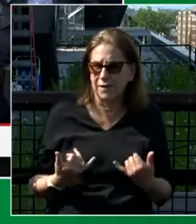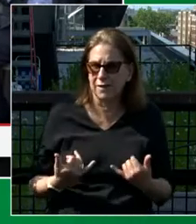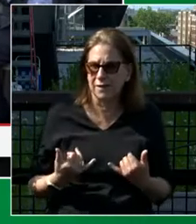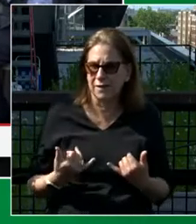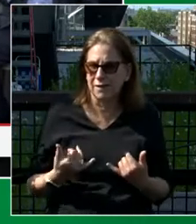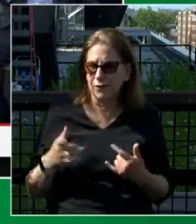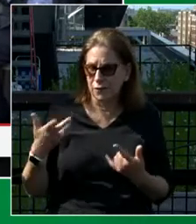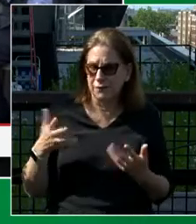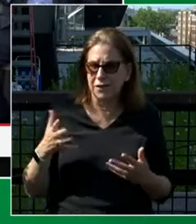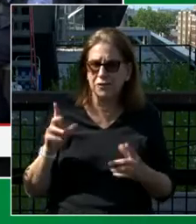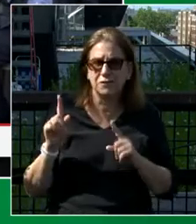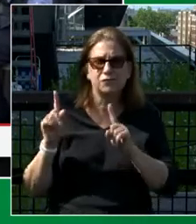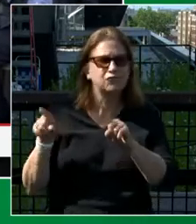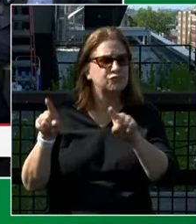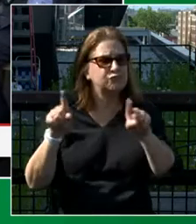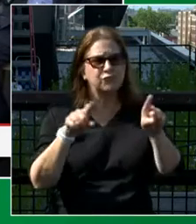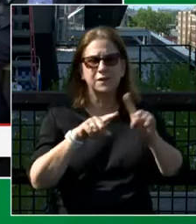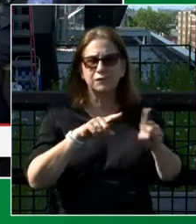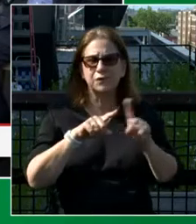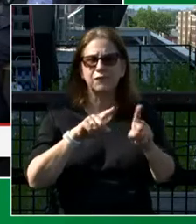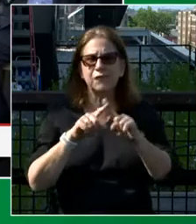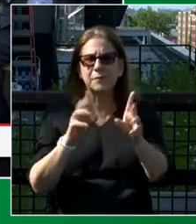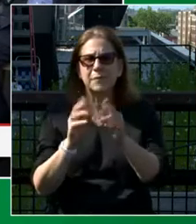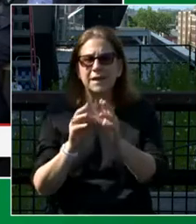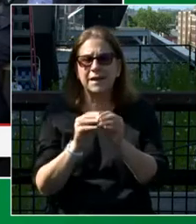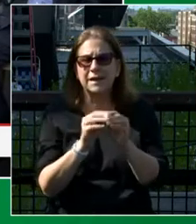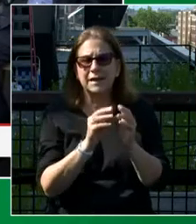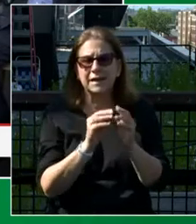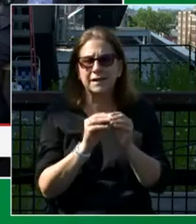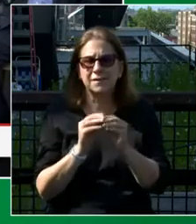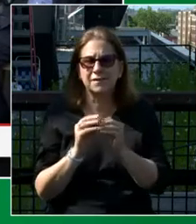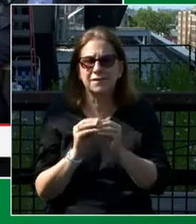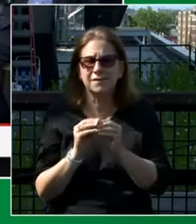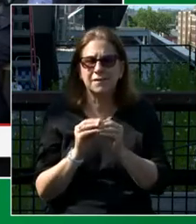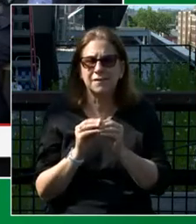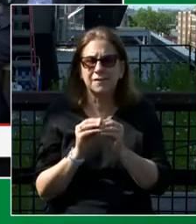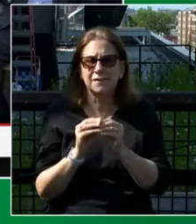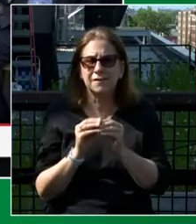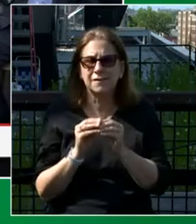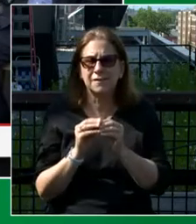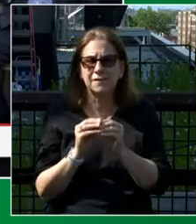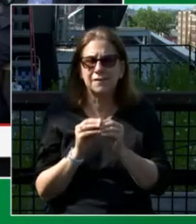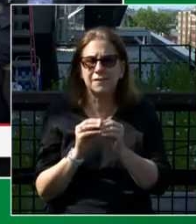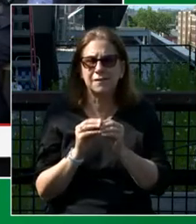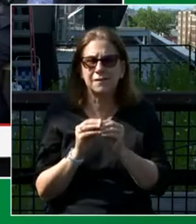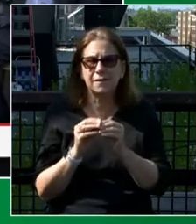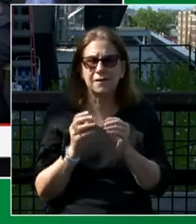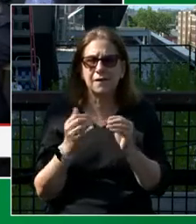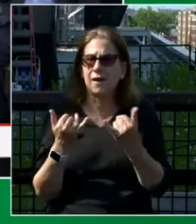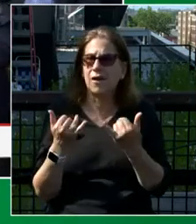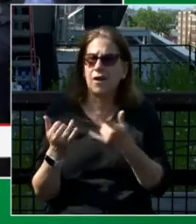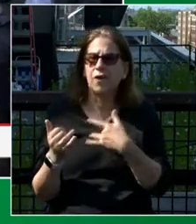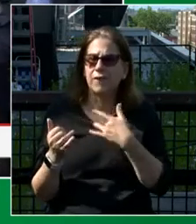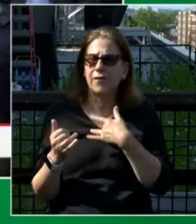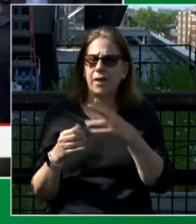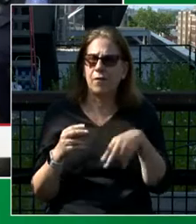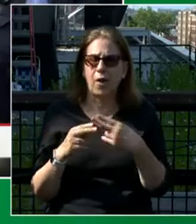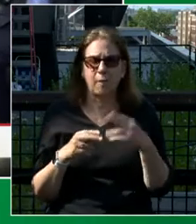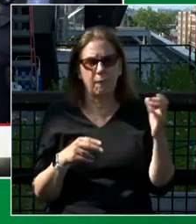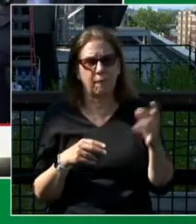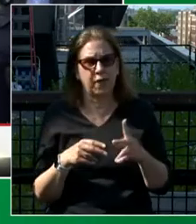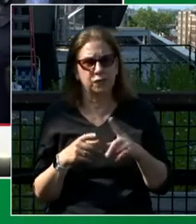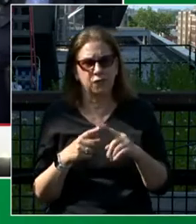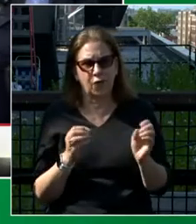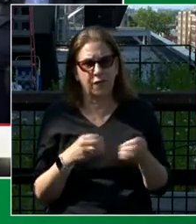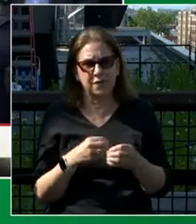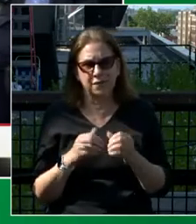meeting with people, you've been connecting with them. How have you kind of approached this return to the office for your team, and how do you approach it?